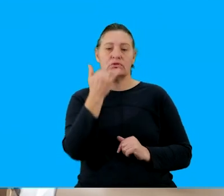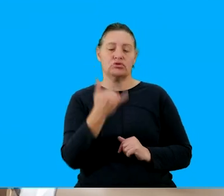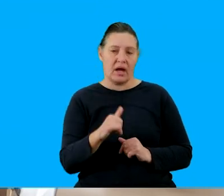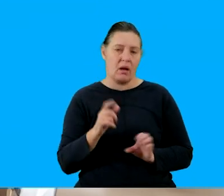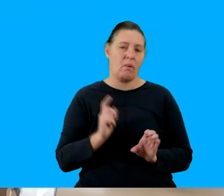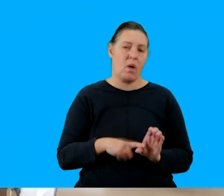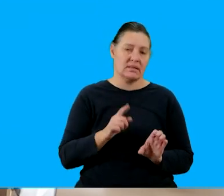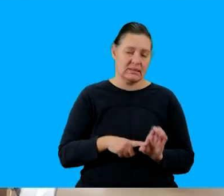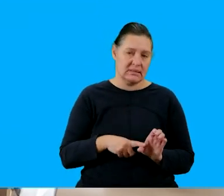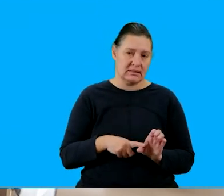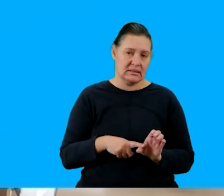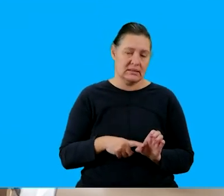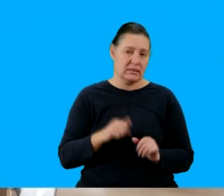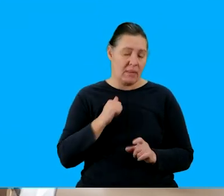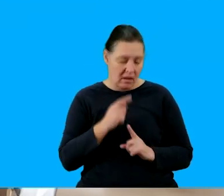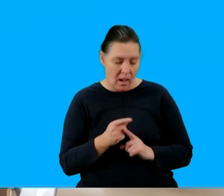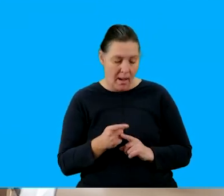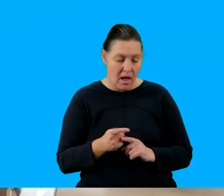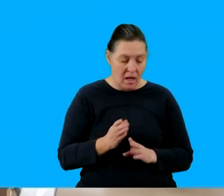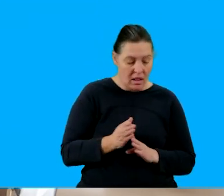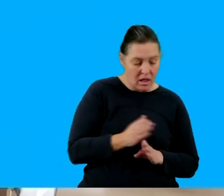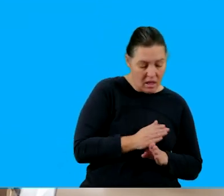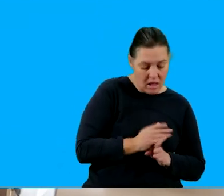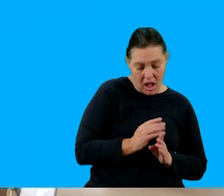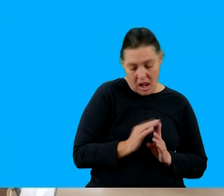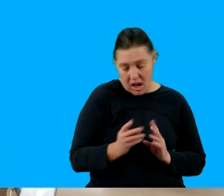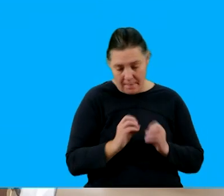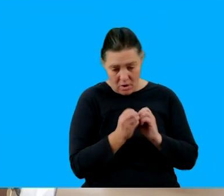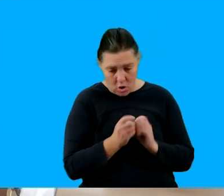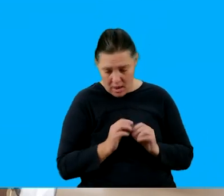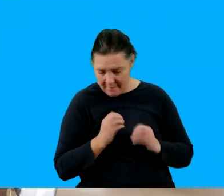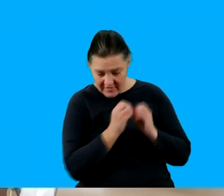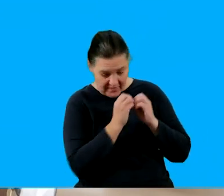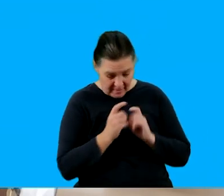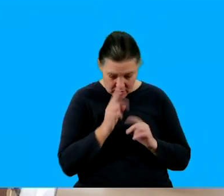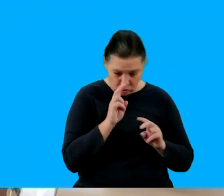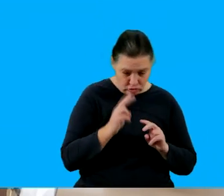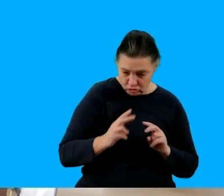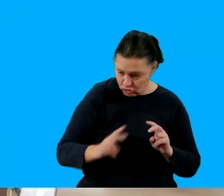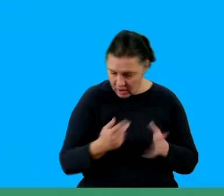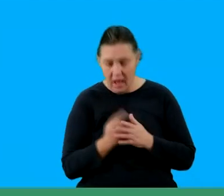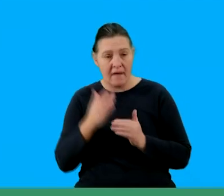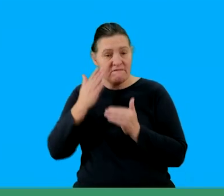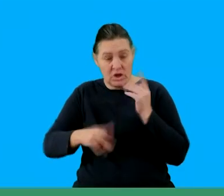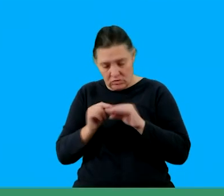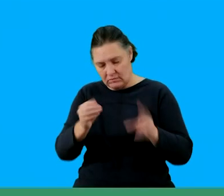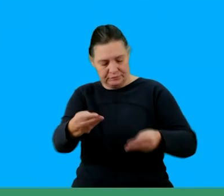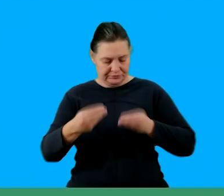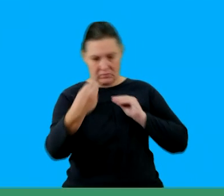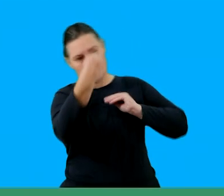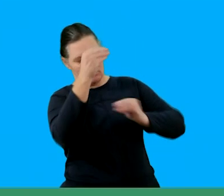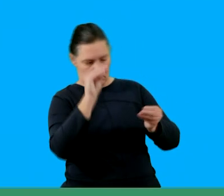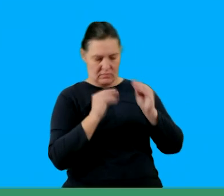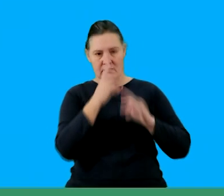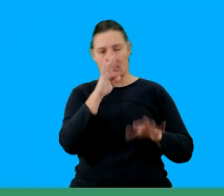they check the quality of their leather during and after the production process. And then when we look into the other part,